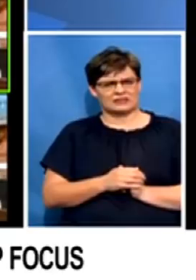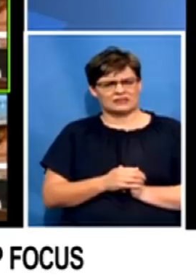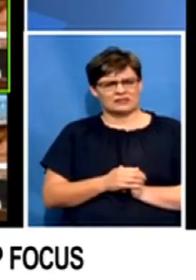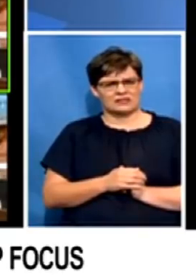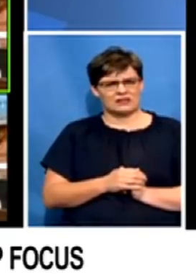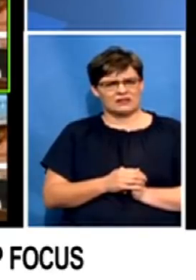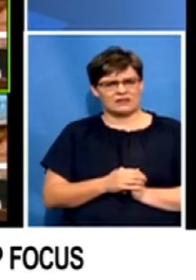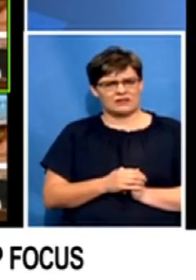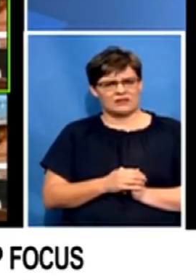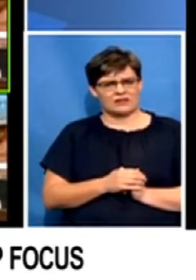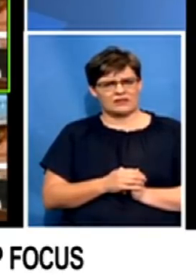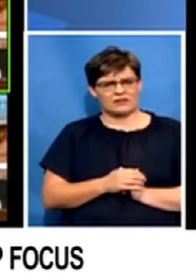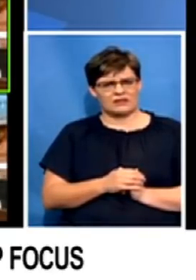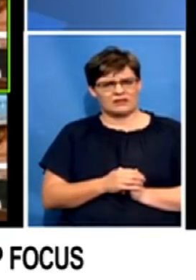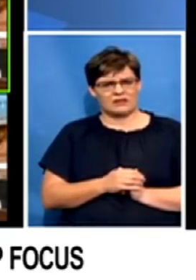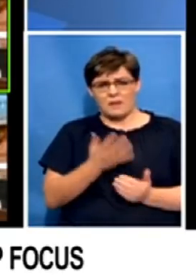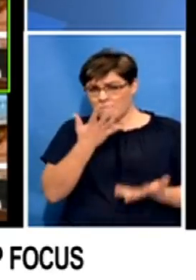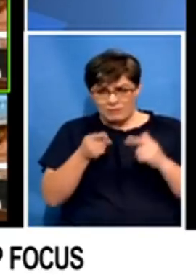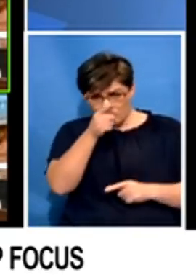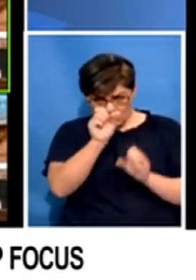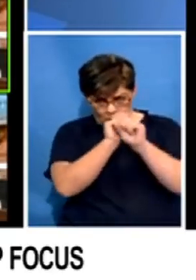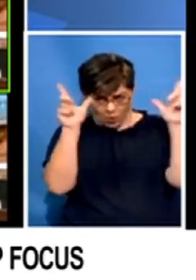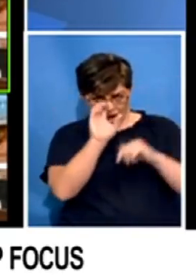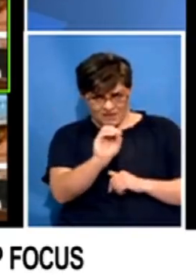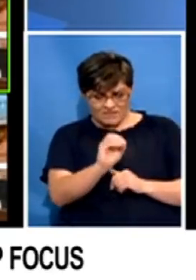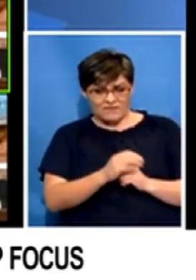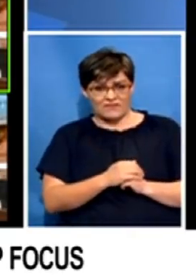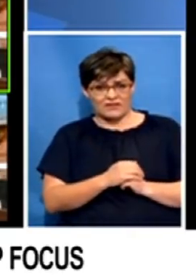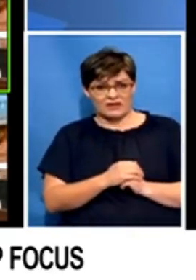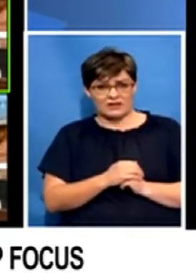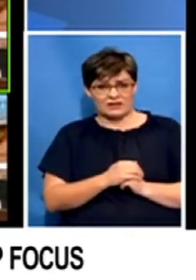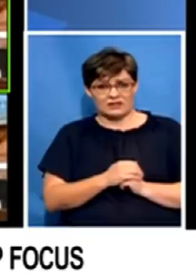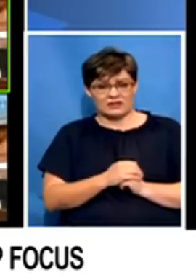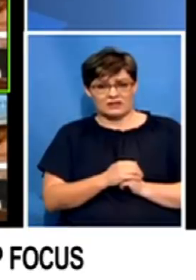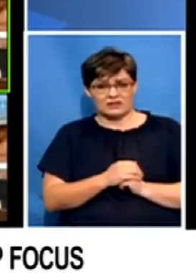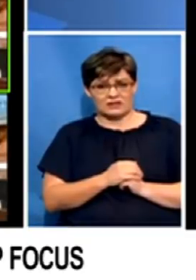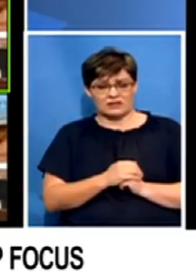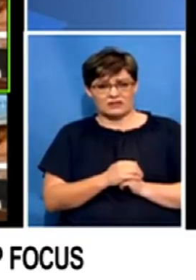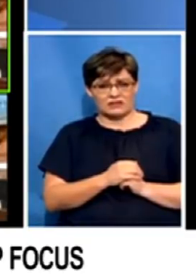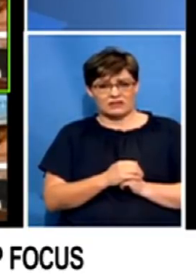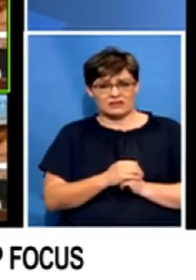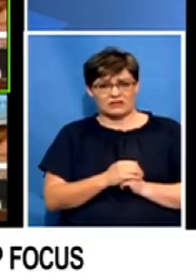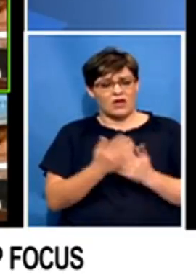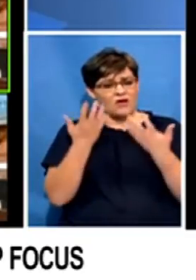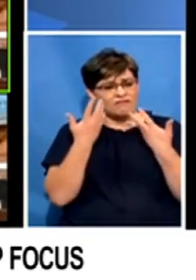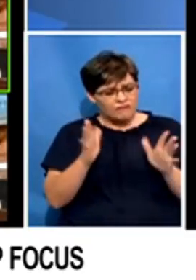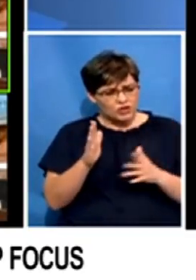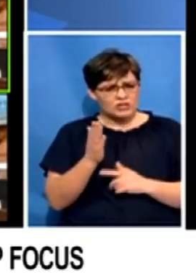it, that we have already dismissed a case where the president was